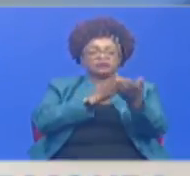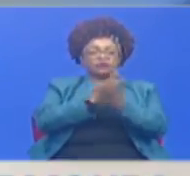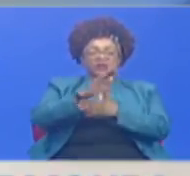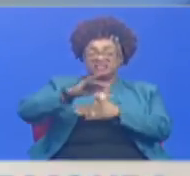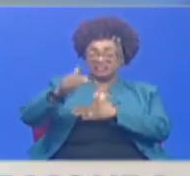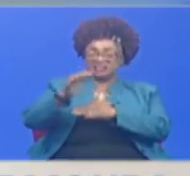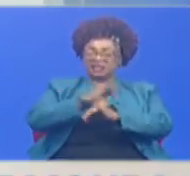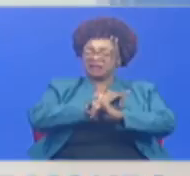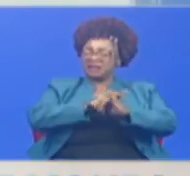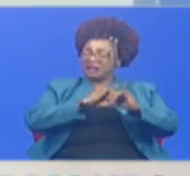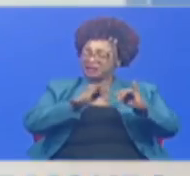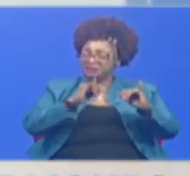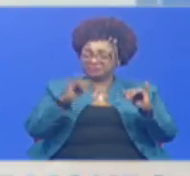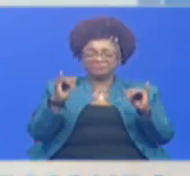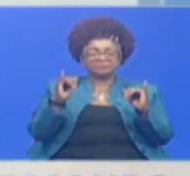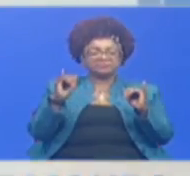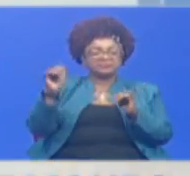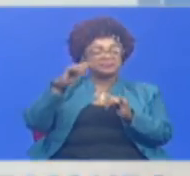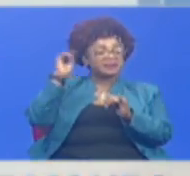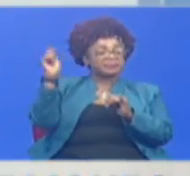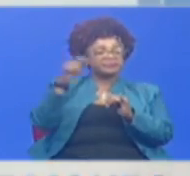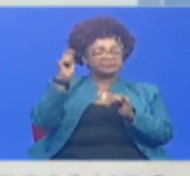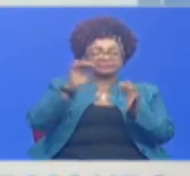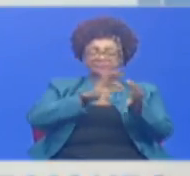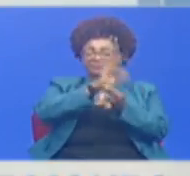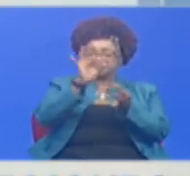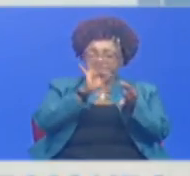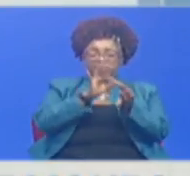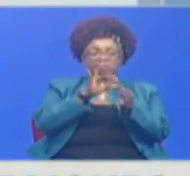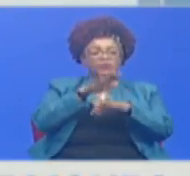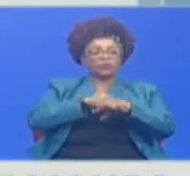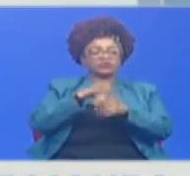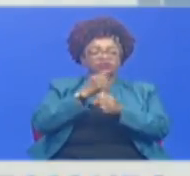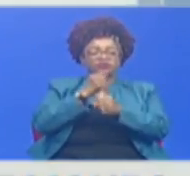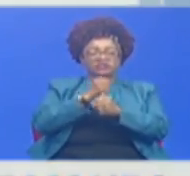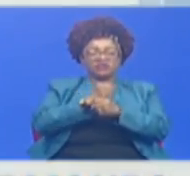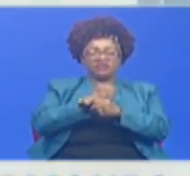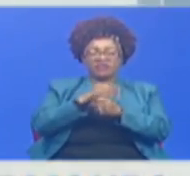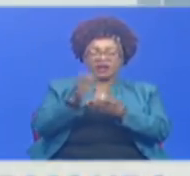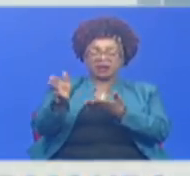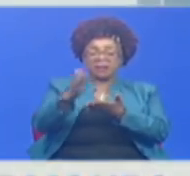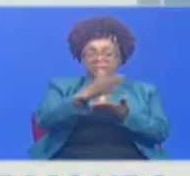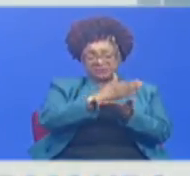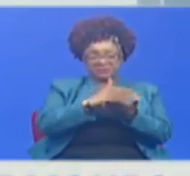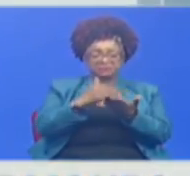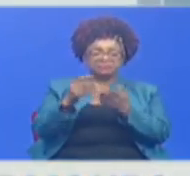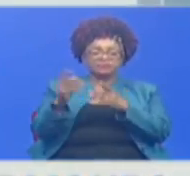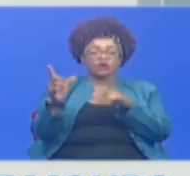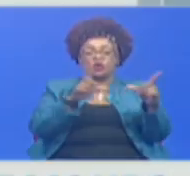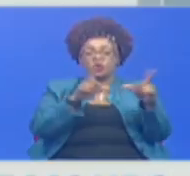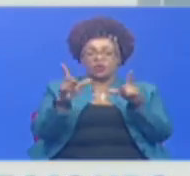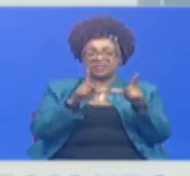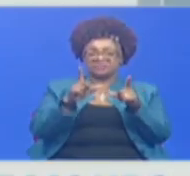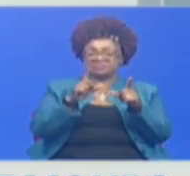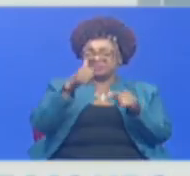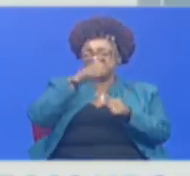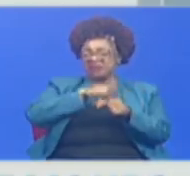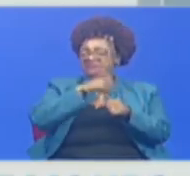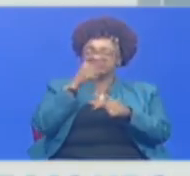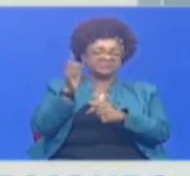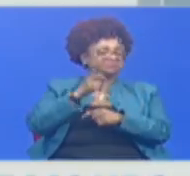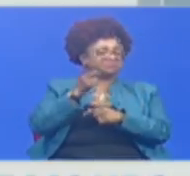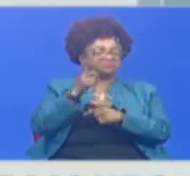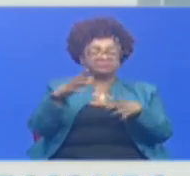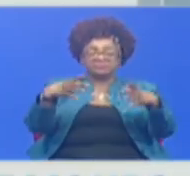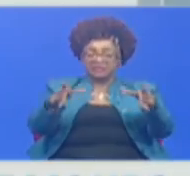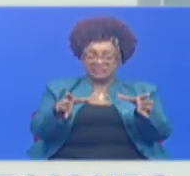garbage collection. The president was specific on the use of county garbage collection trucks as opposed to private collectors. The team